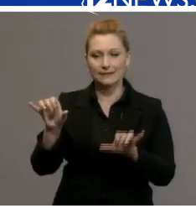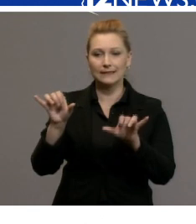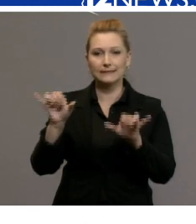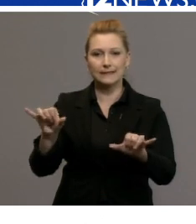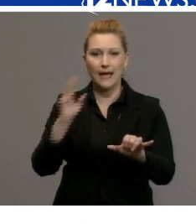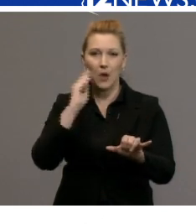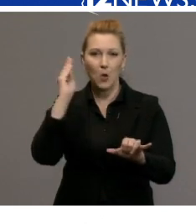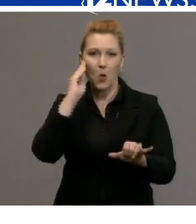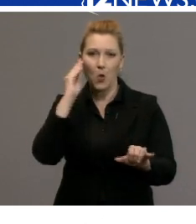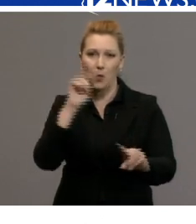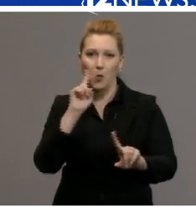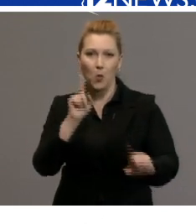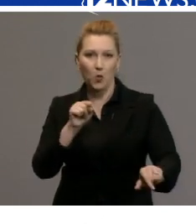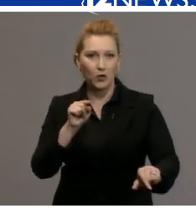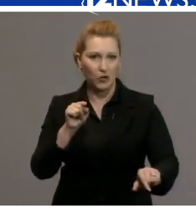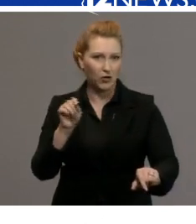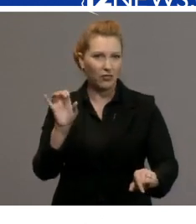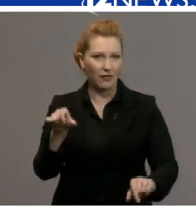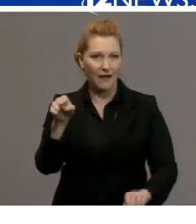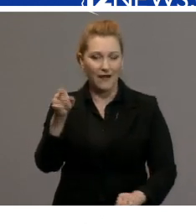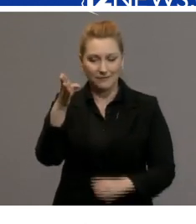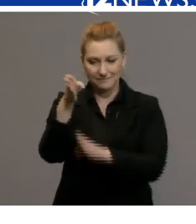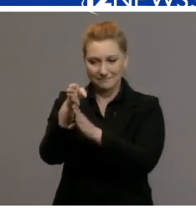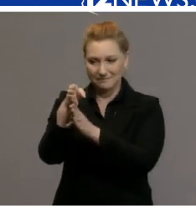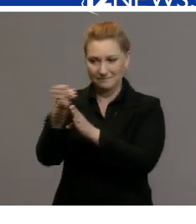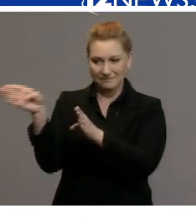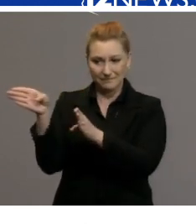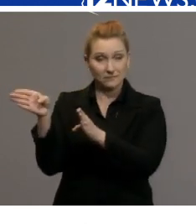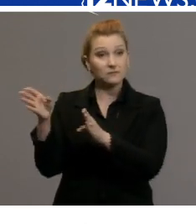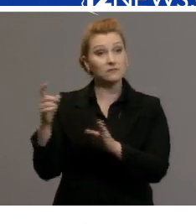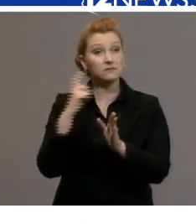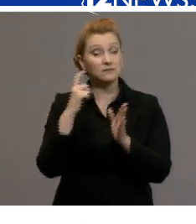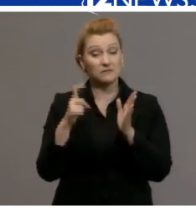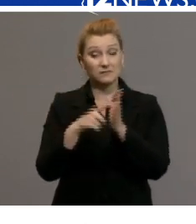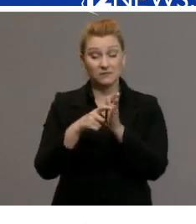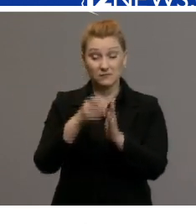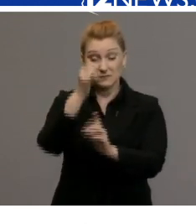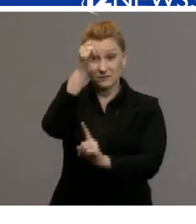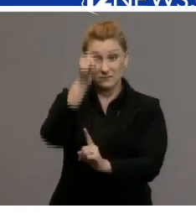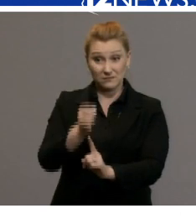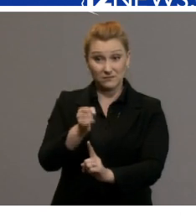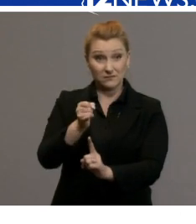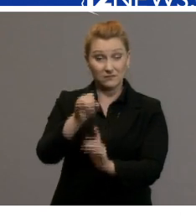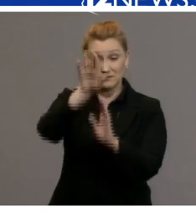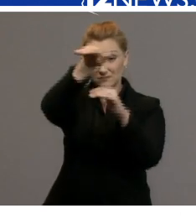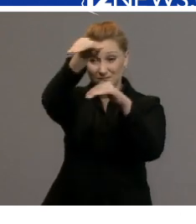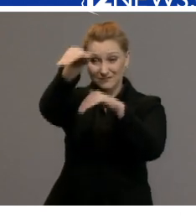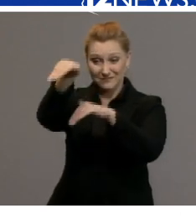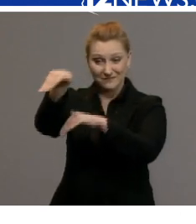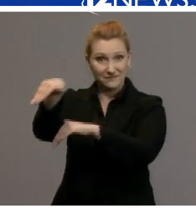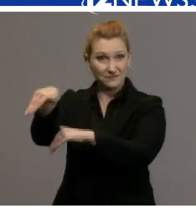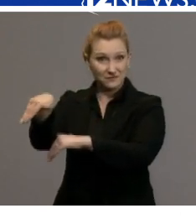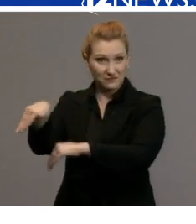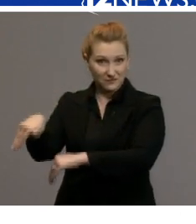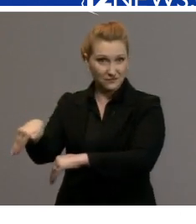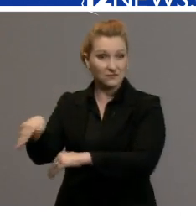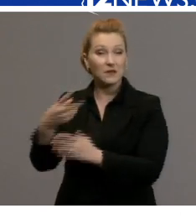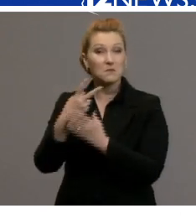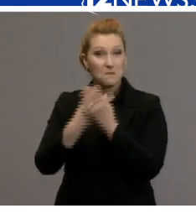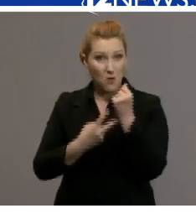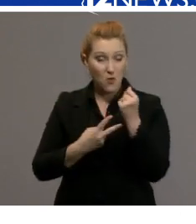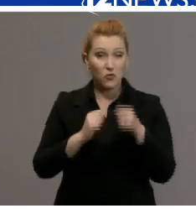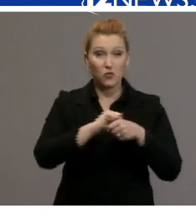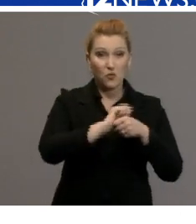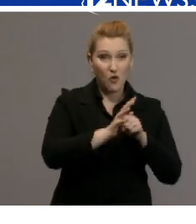connected order. You can see the downward trajectory in both COVID-like illness and